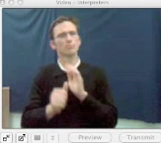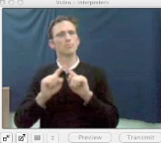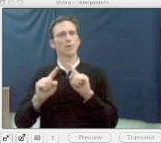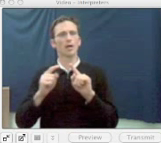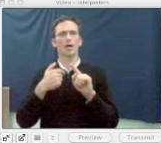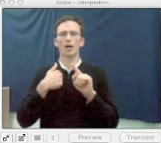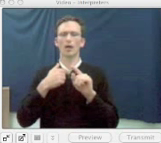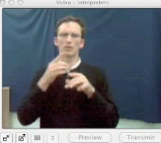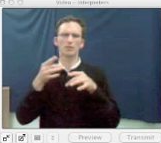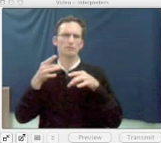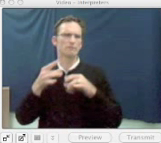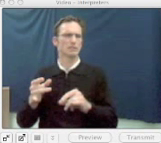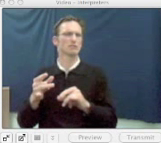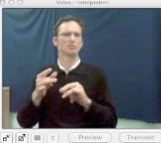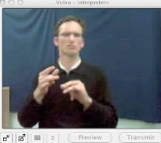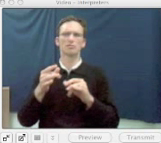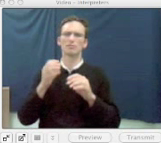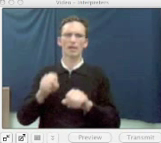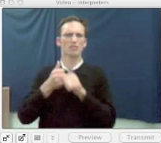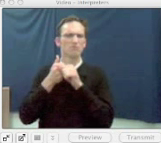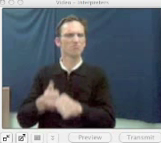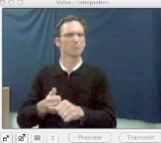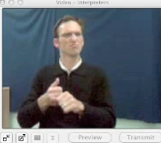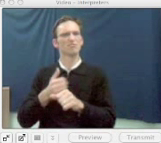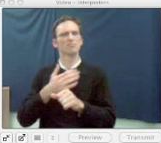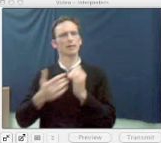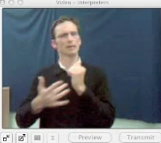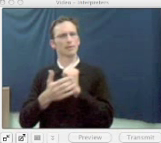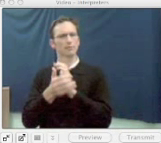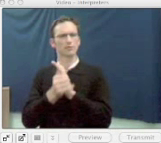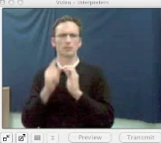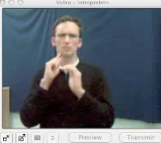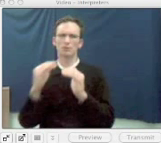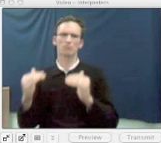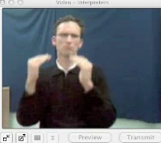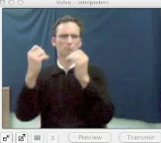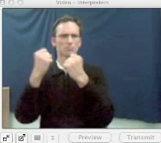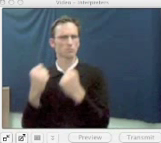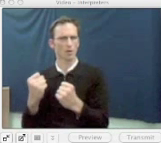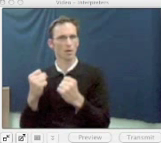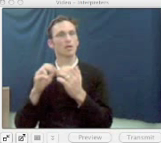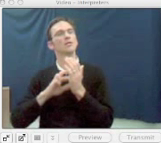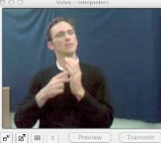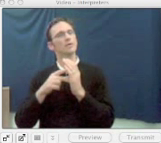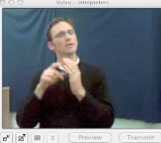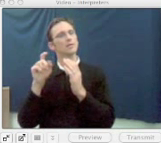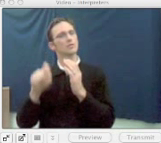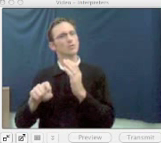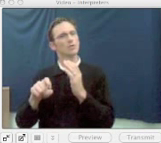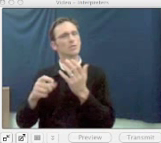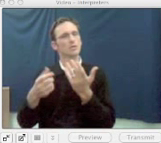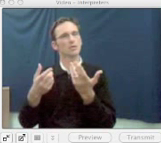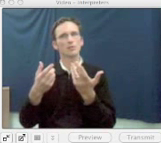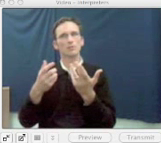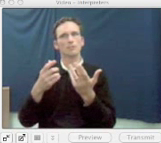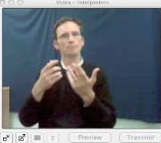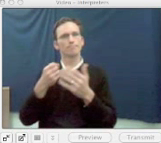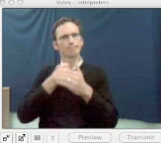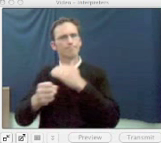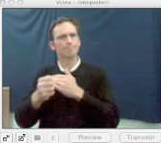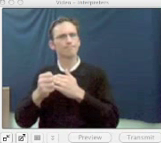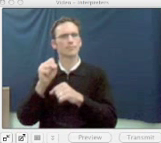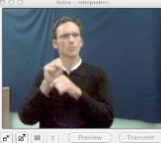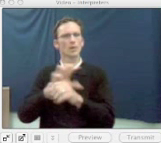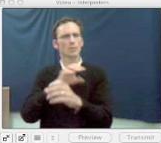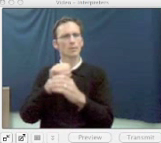bring great technical skills, then they would want to either work in situations where there's not a lot of interpersonal demand,